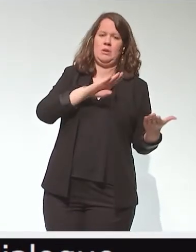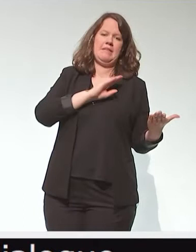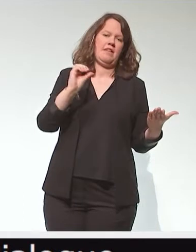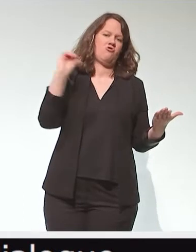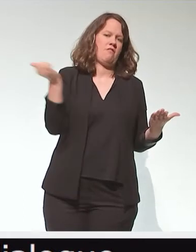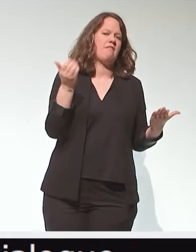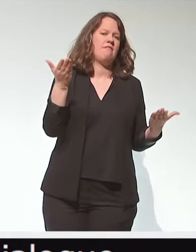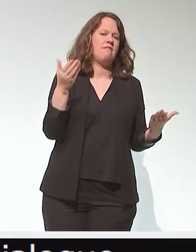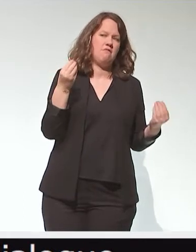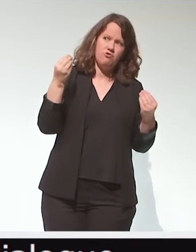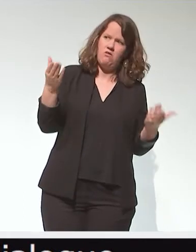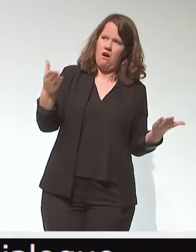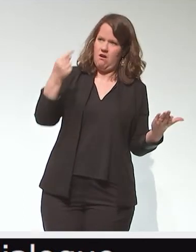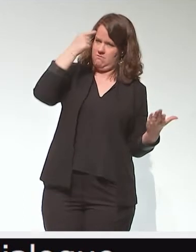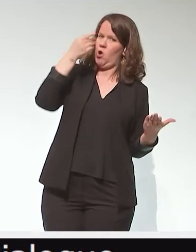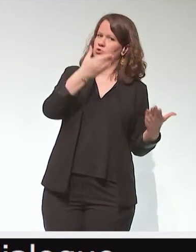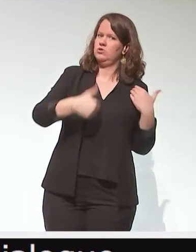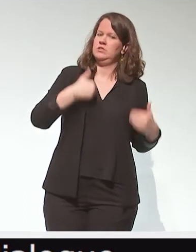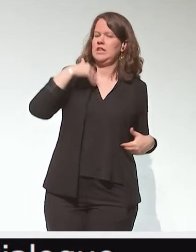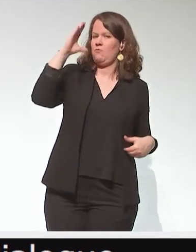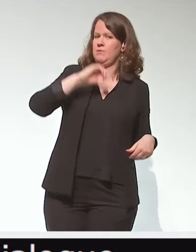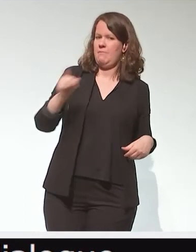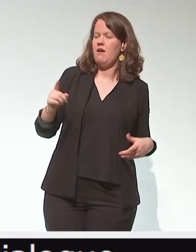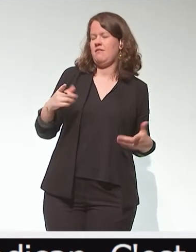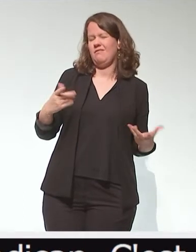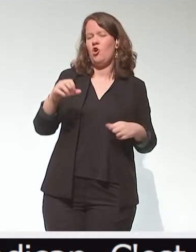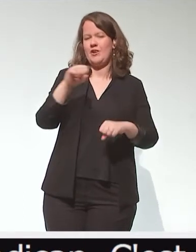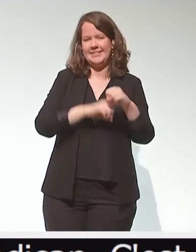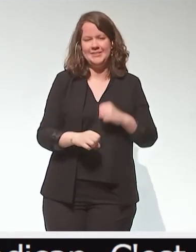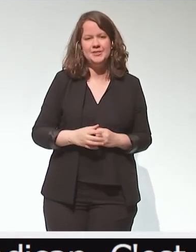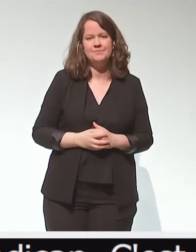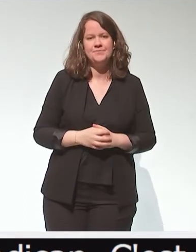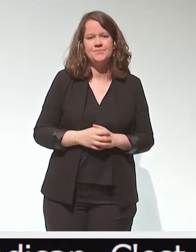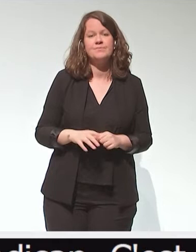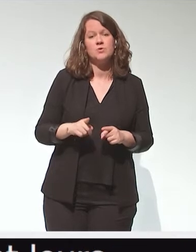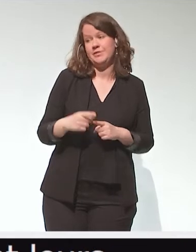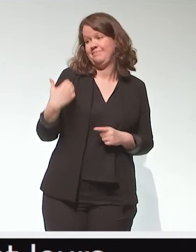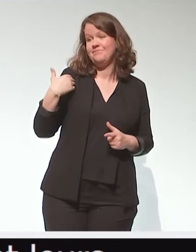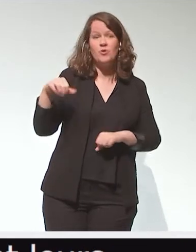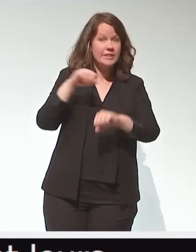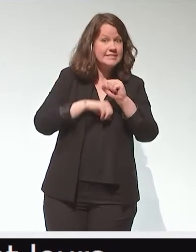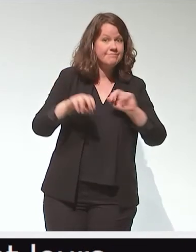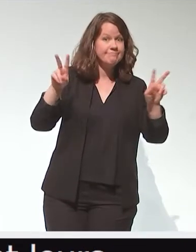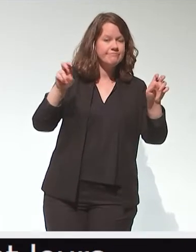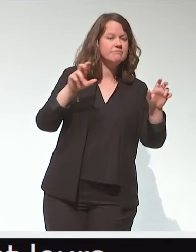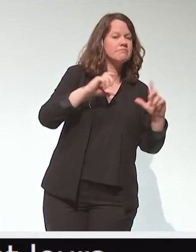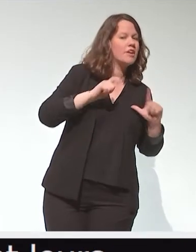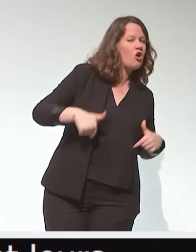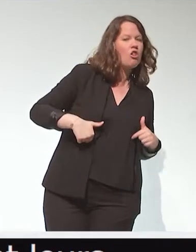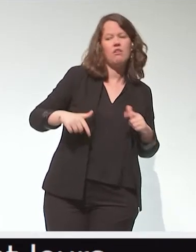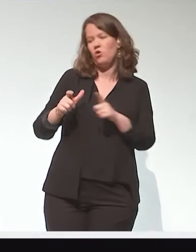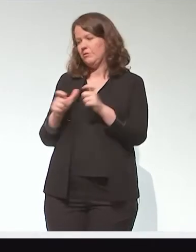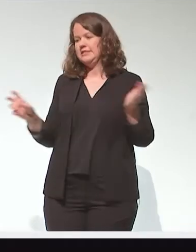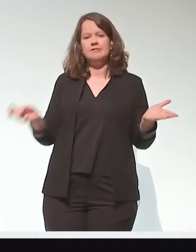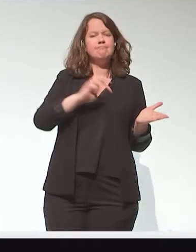agency, every organization in civil society and in the labor universe need to be on board, including trade